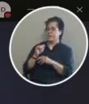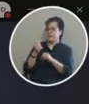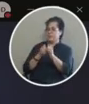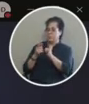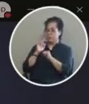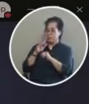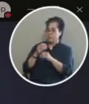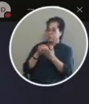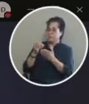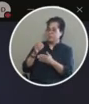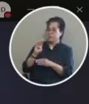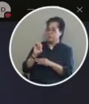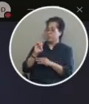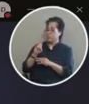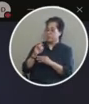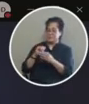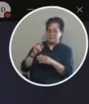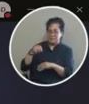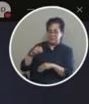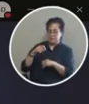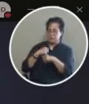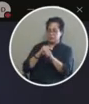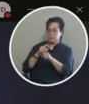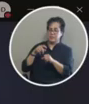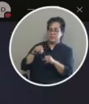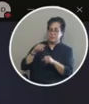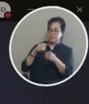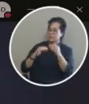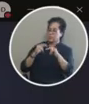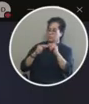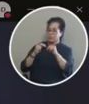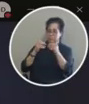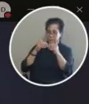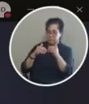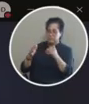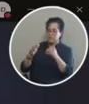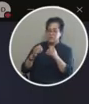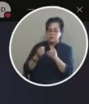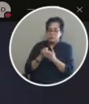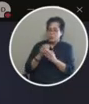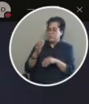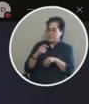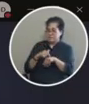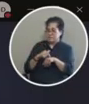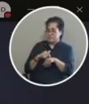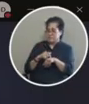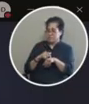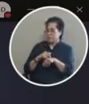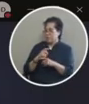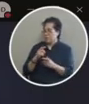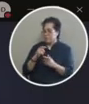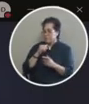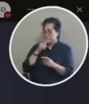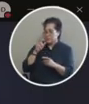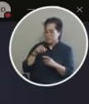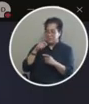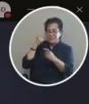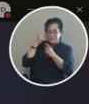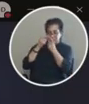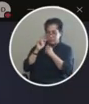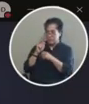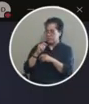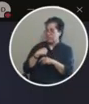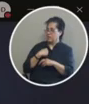these bonds necessary in order to make the construction go forward. It's a waste of time to even be considering this, and it's